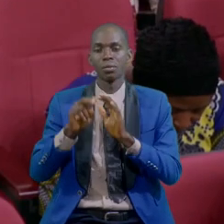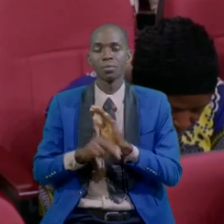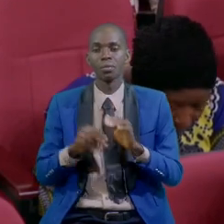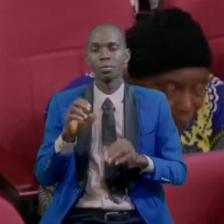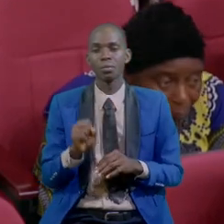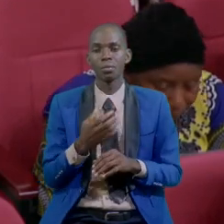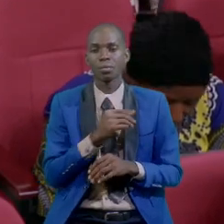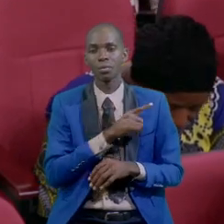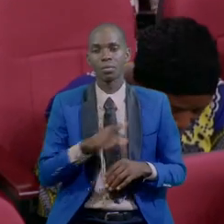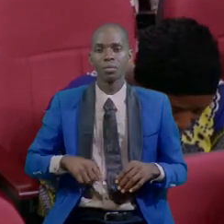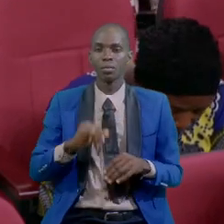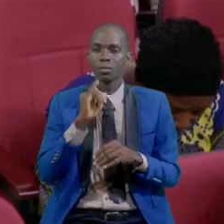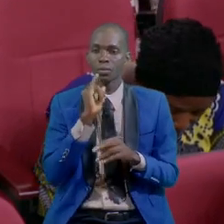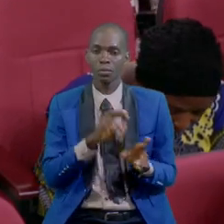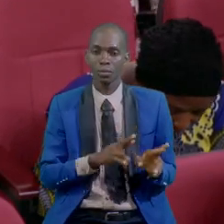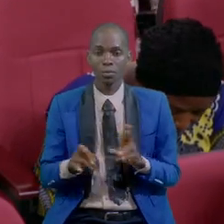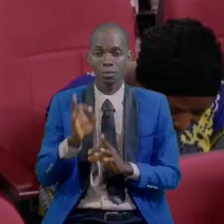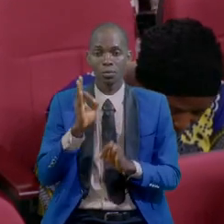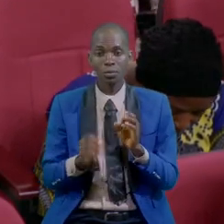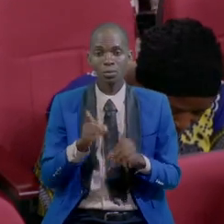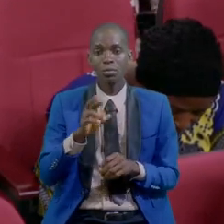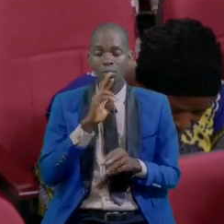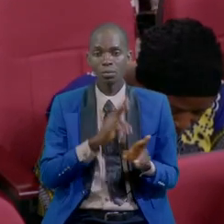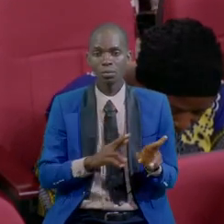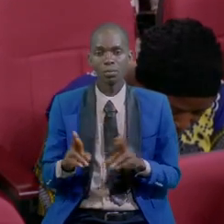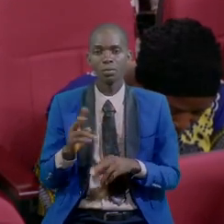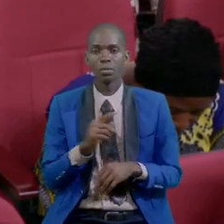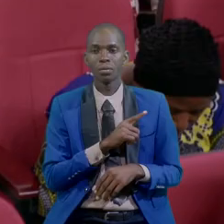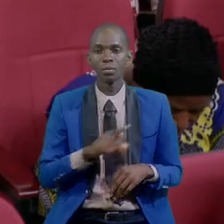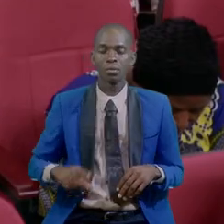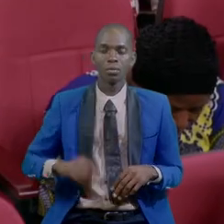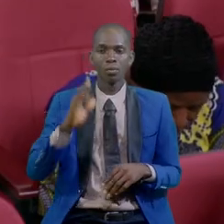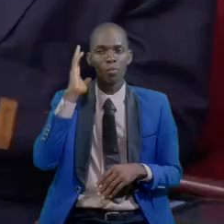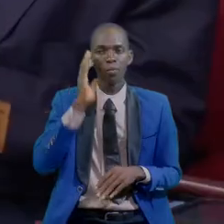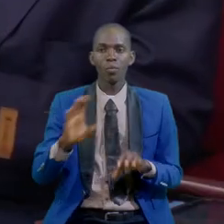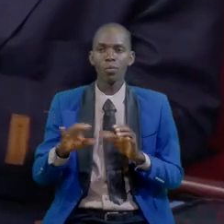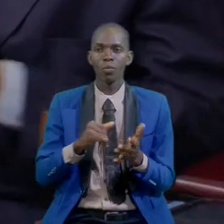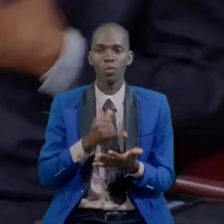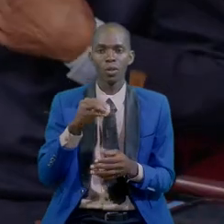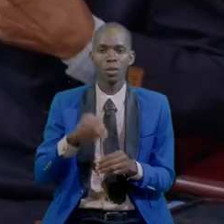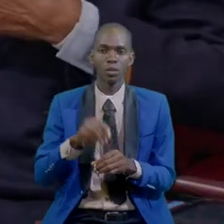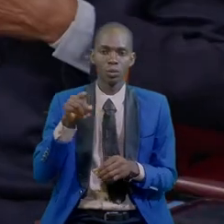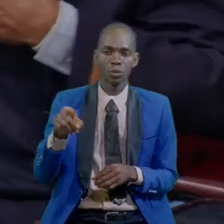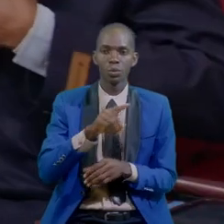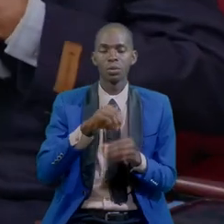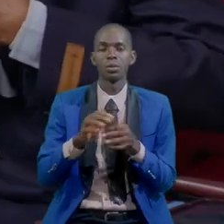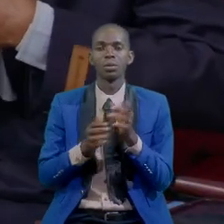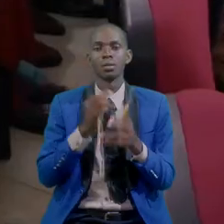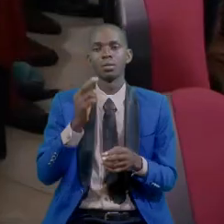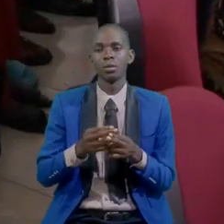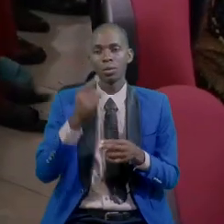ready. And if you are ready, the Lord will do it in you, for